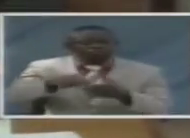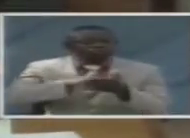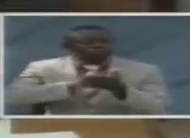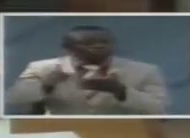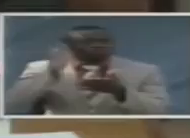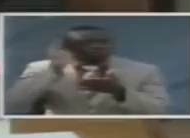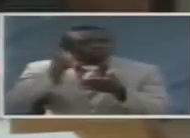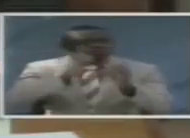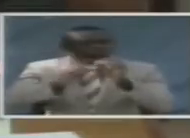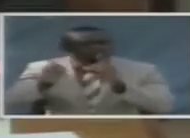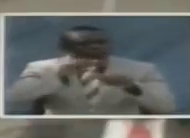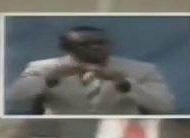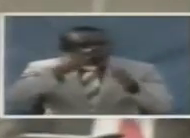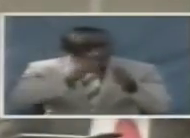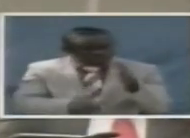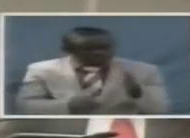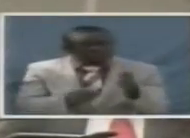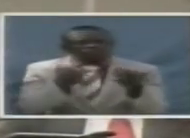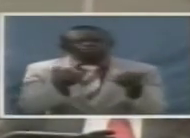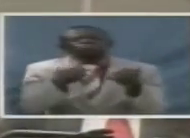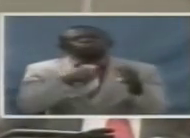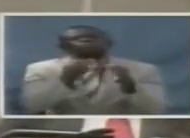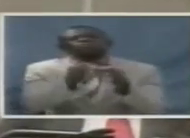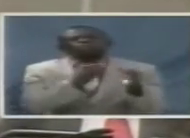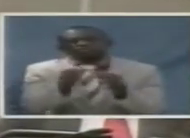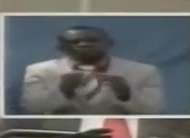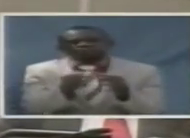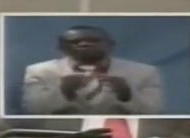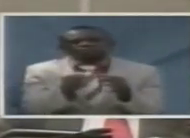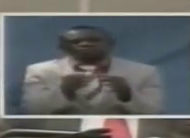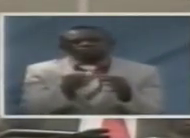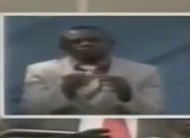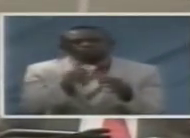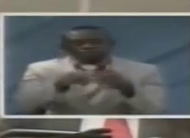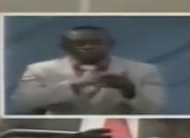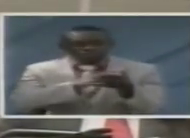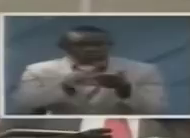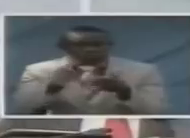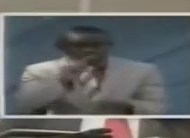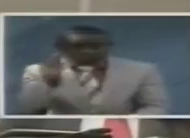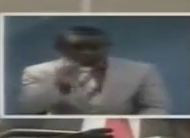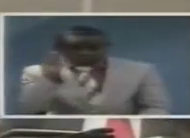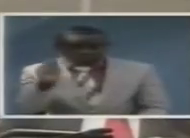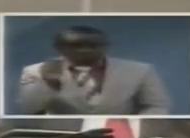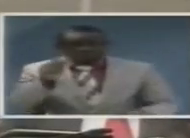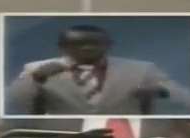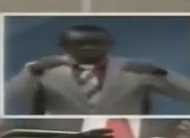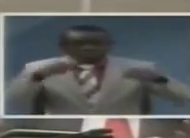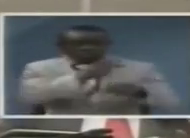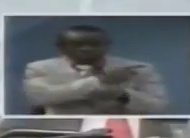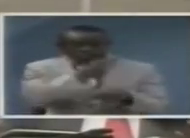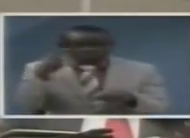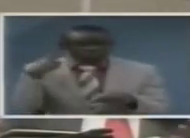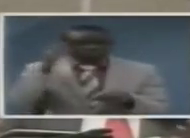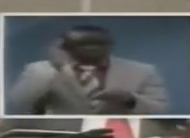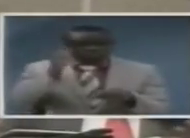consider next week. Sir, on Tuesday, 3rd October 2017, the business of the House